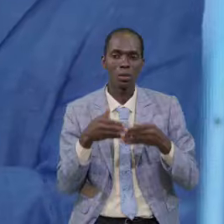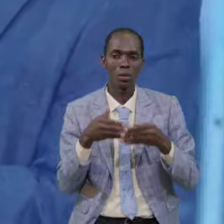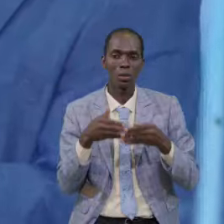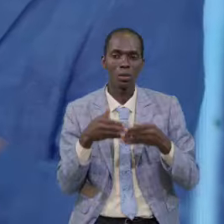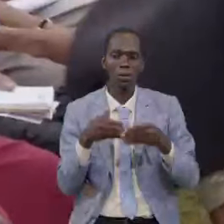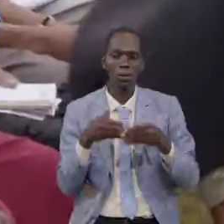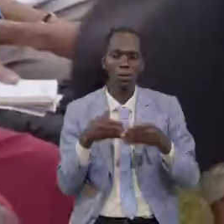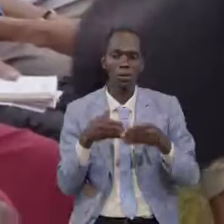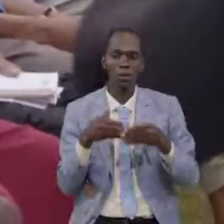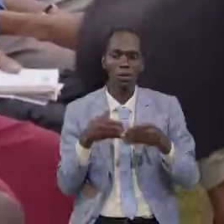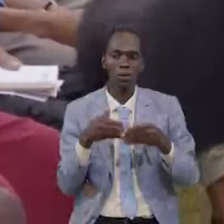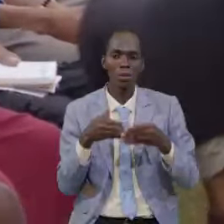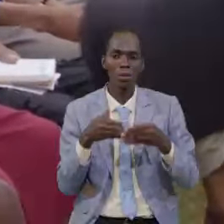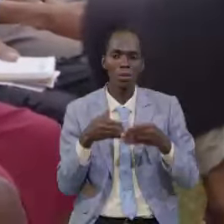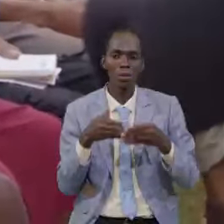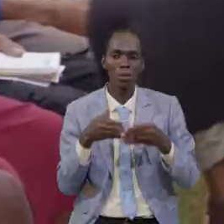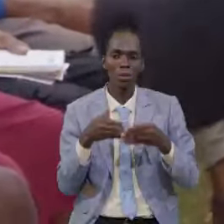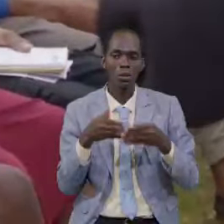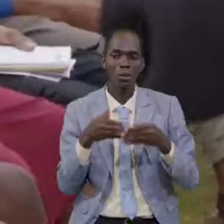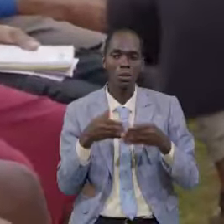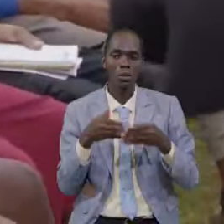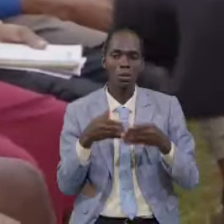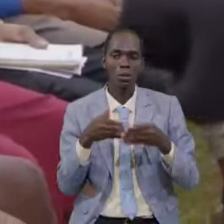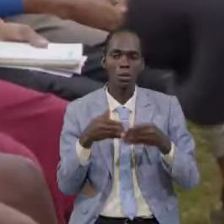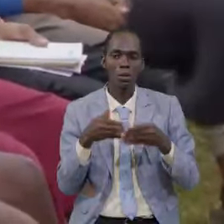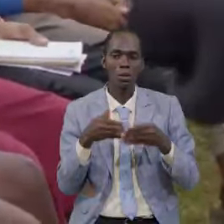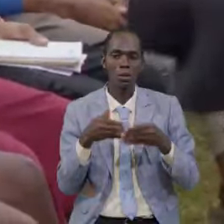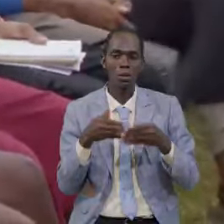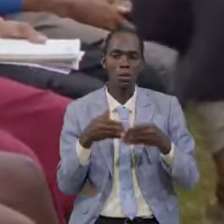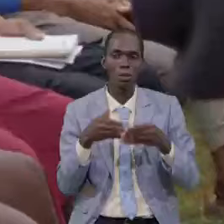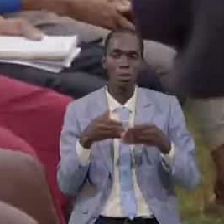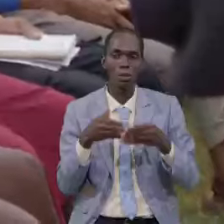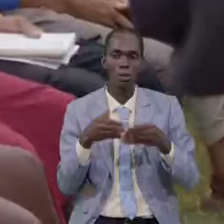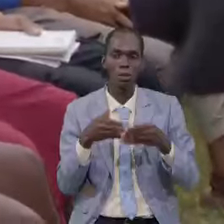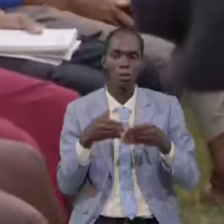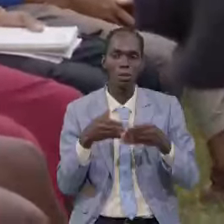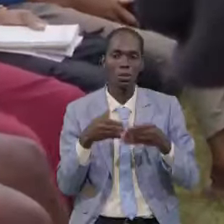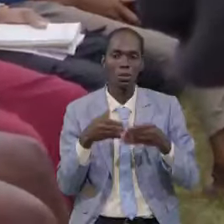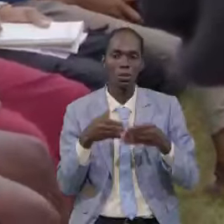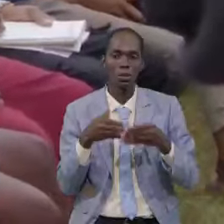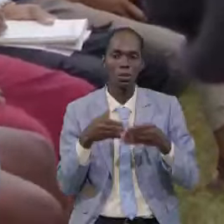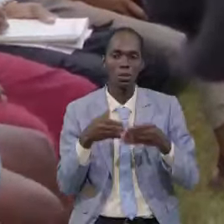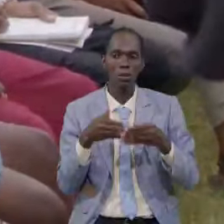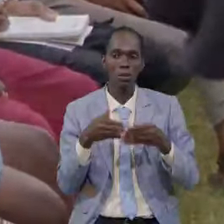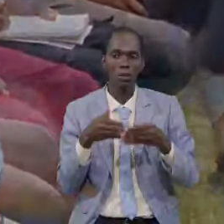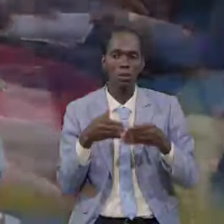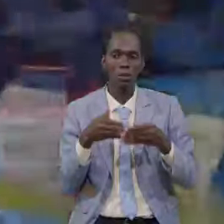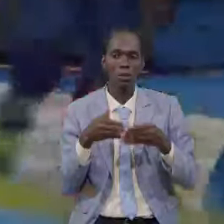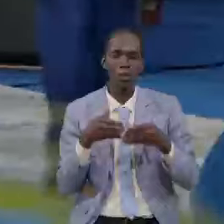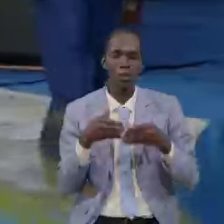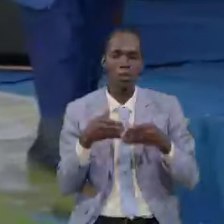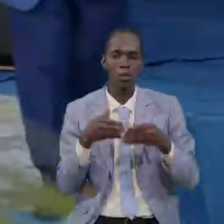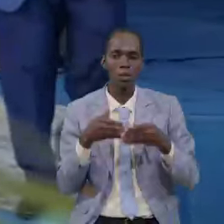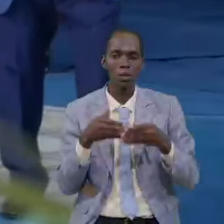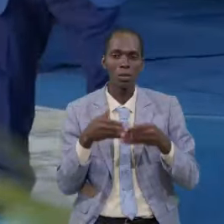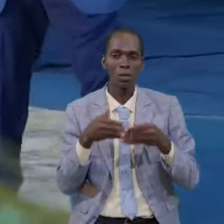way and they've achieved. And so they say, come under their tutelage and come under their mentoring.